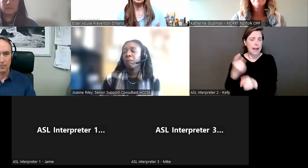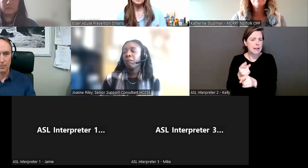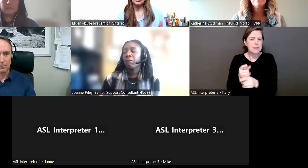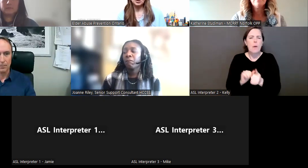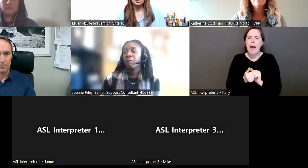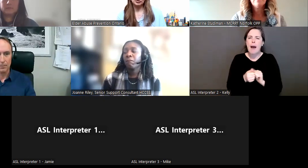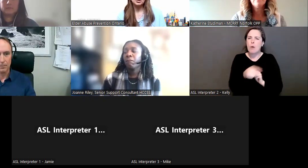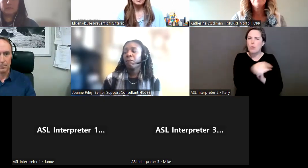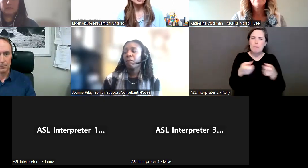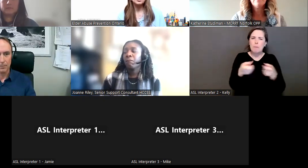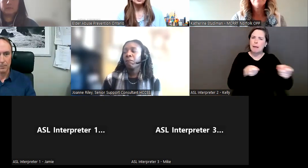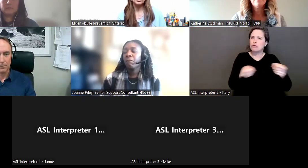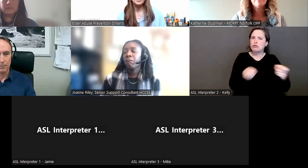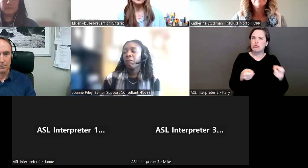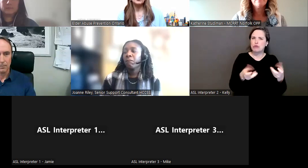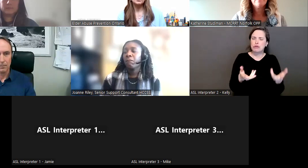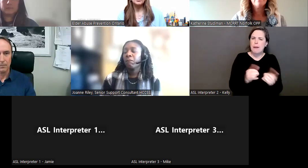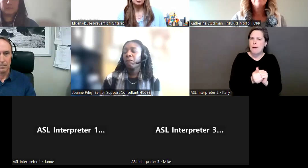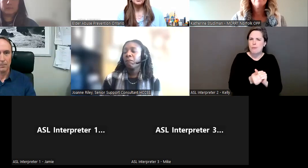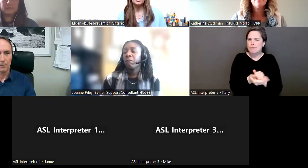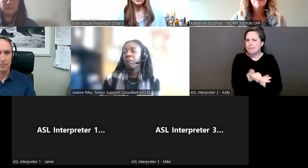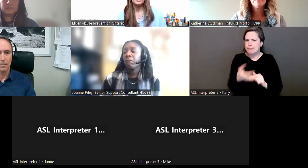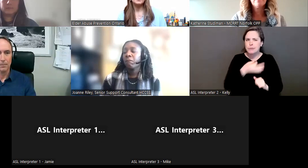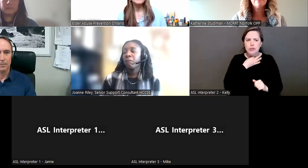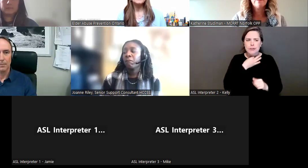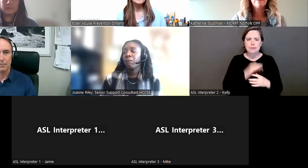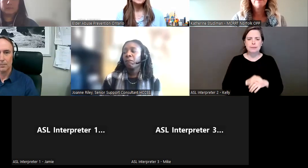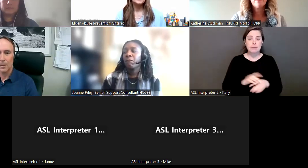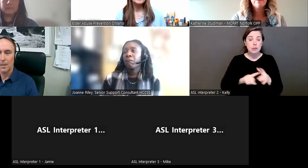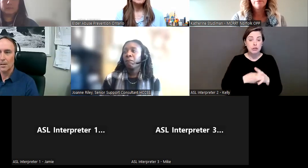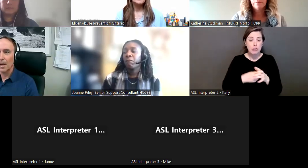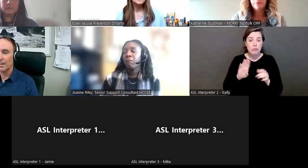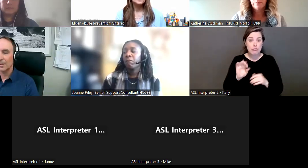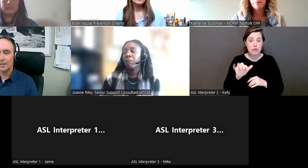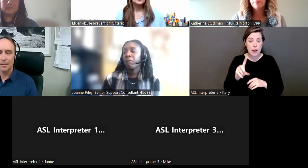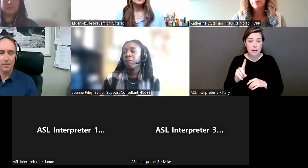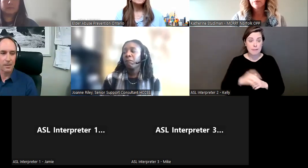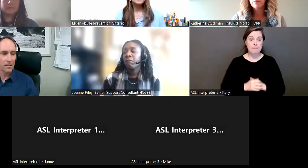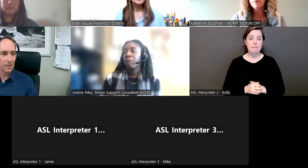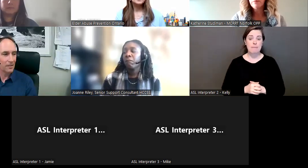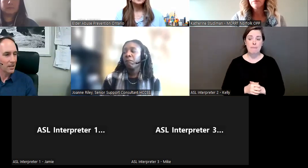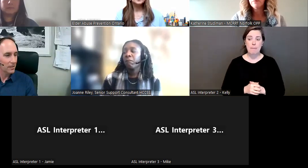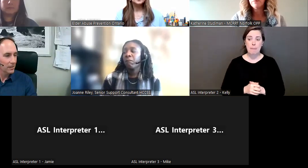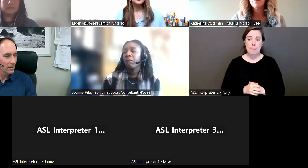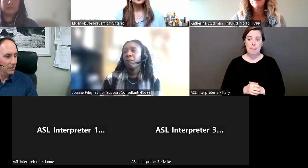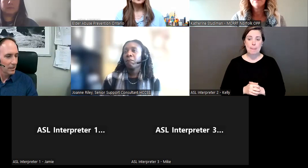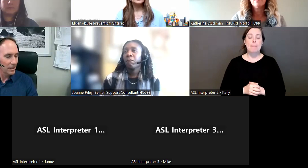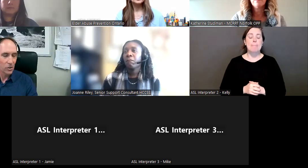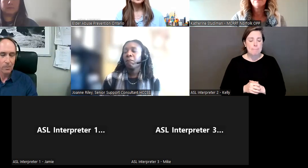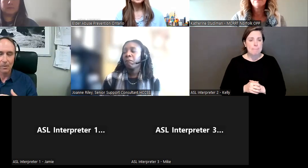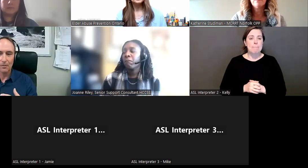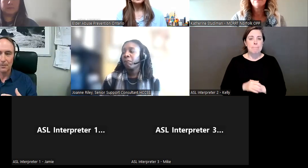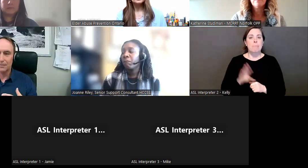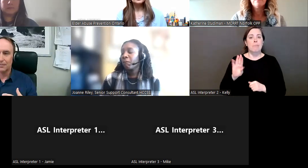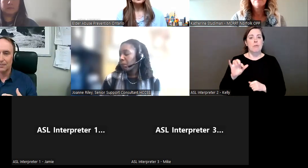structure to hire more people to support? So maybe we'll start with Brad. Maybe if you could maybe comment on that. Yeah, I think in